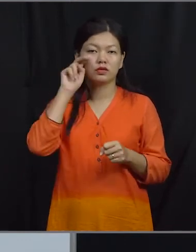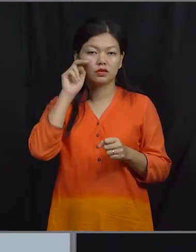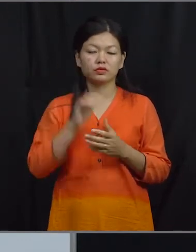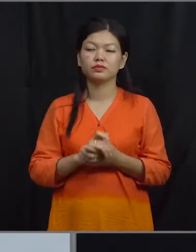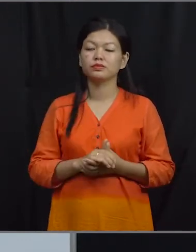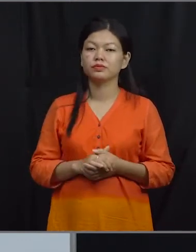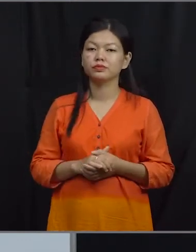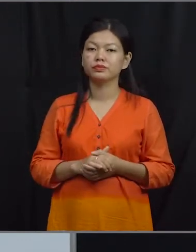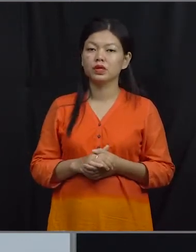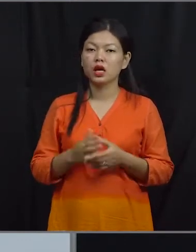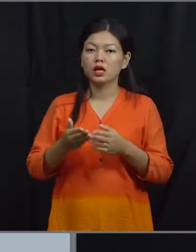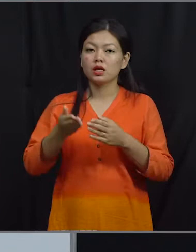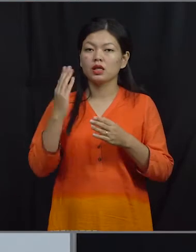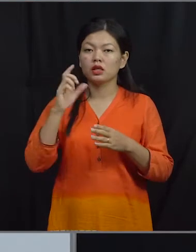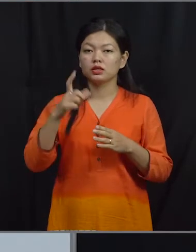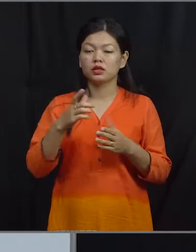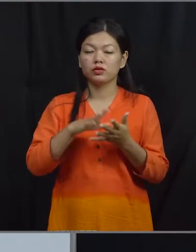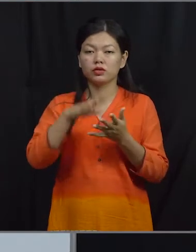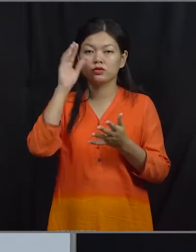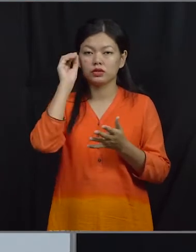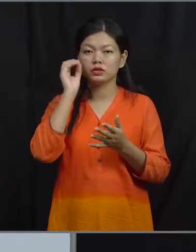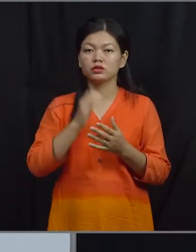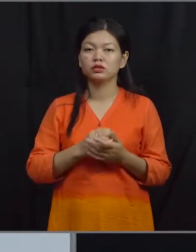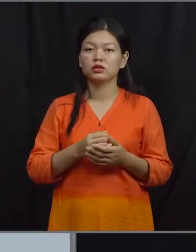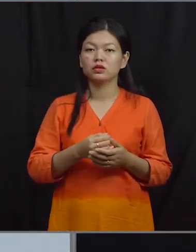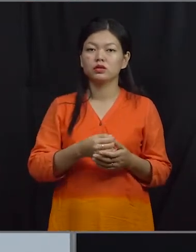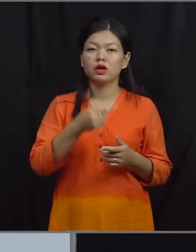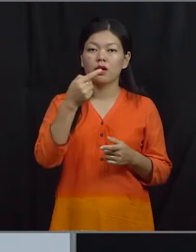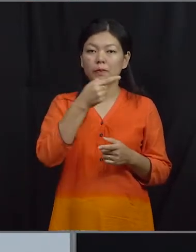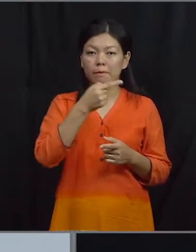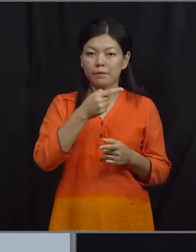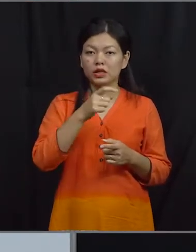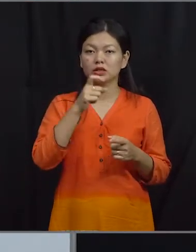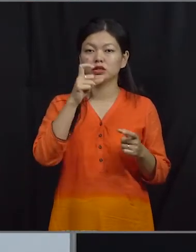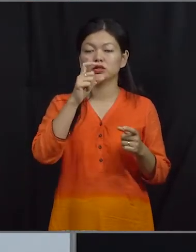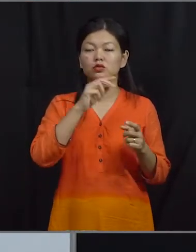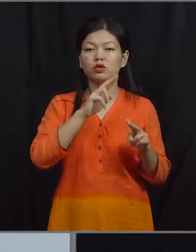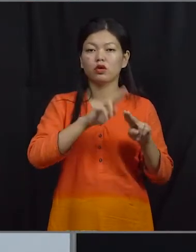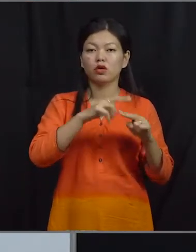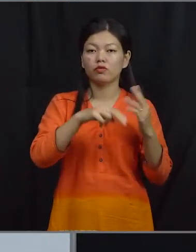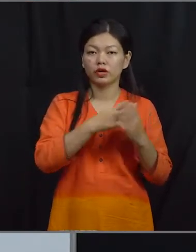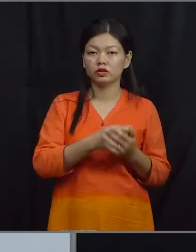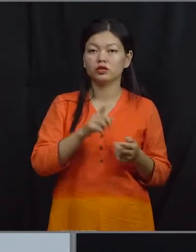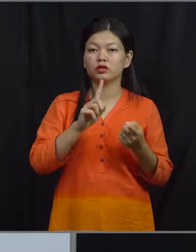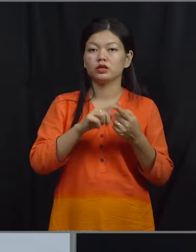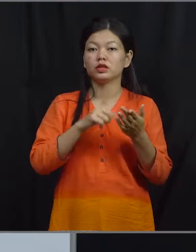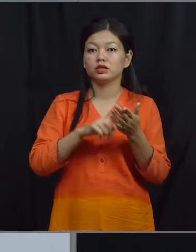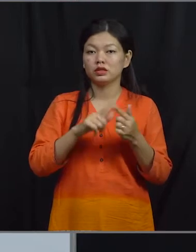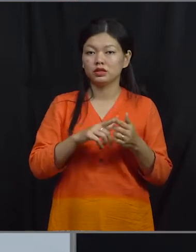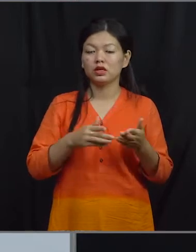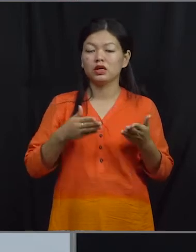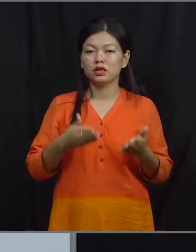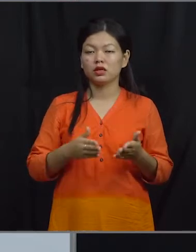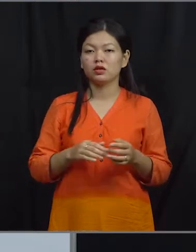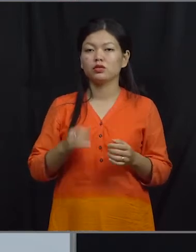Kohima. In the last session, we learned how to find the minors, cofactors of an element, adjoin and inverse of a